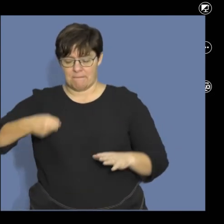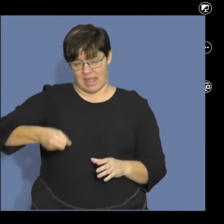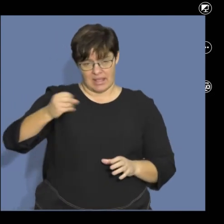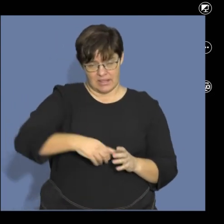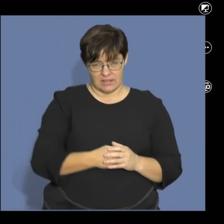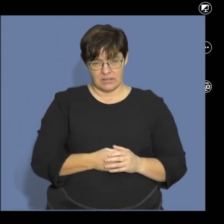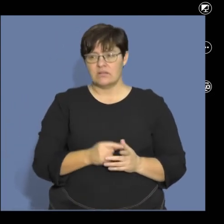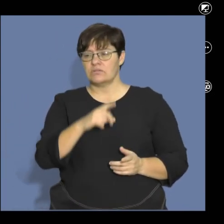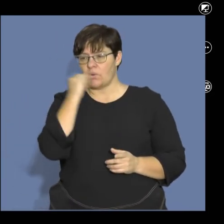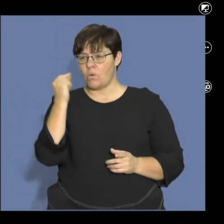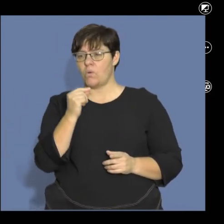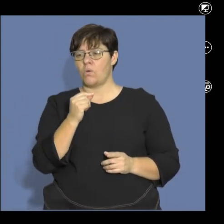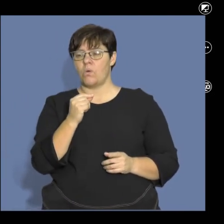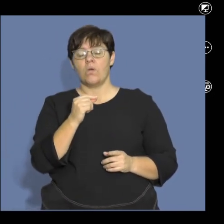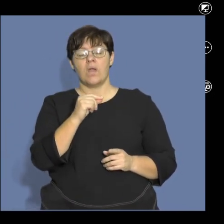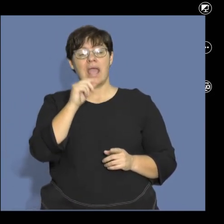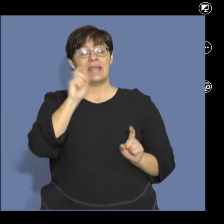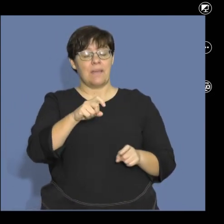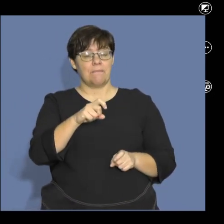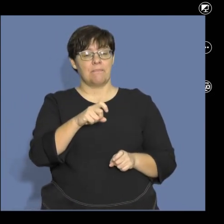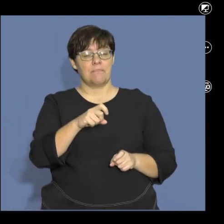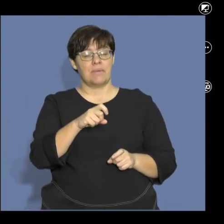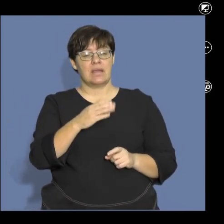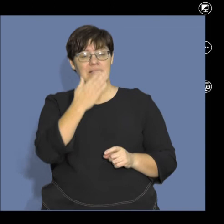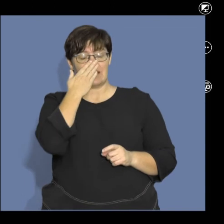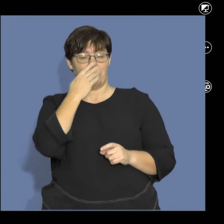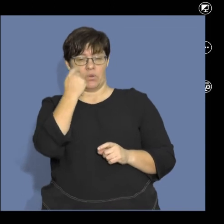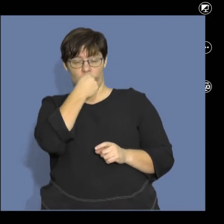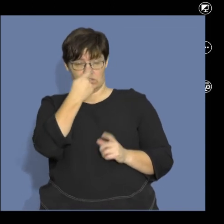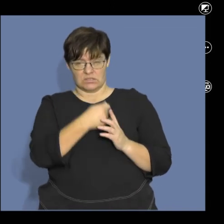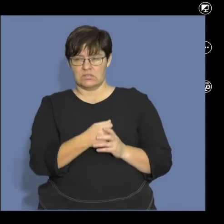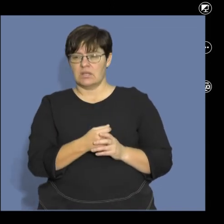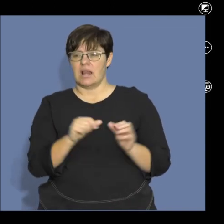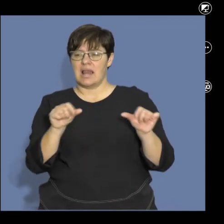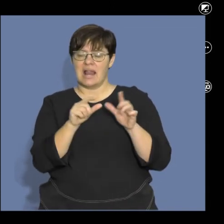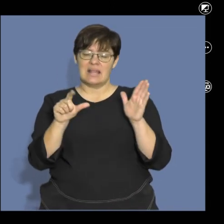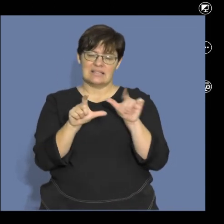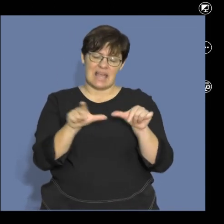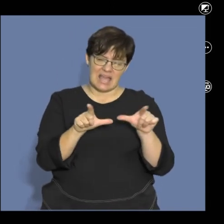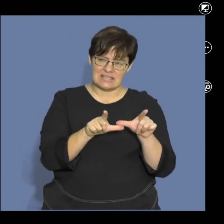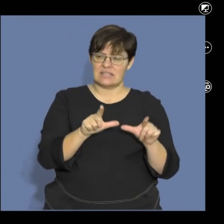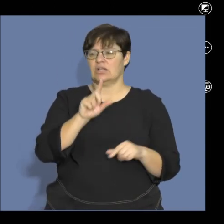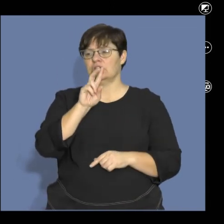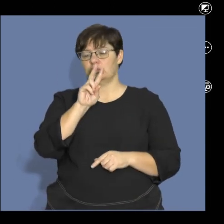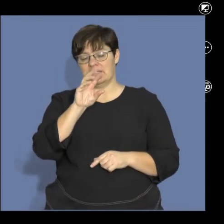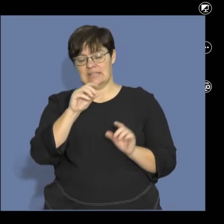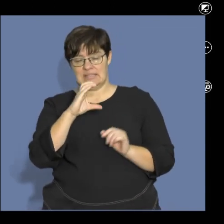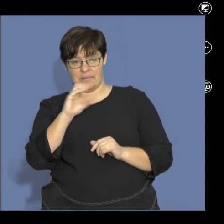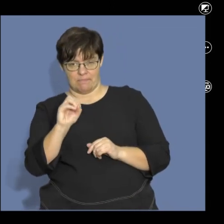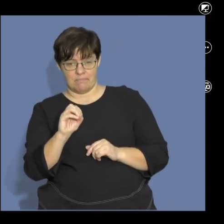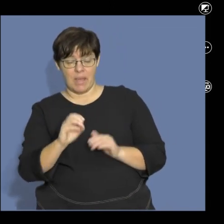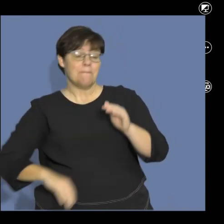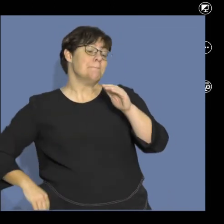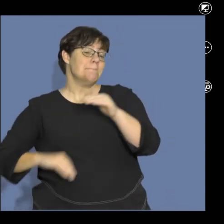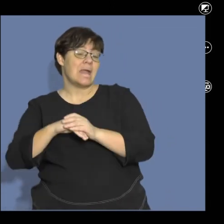limits are as follows. If you're going to catch a Cape stump nose, the legal size is 20 centimeters and you're